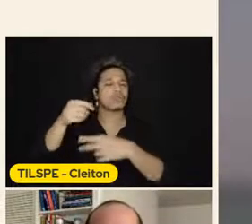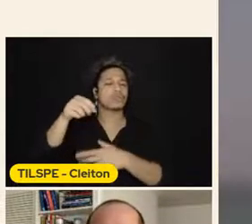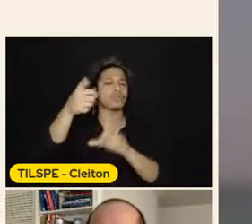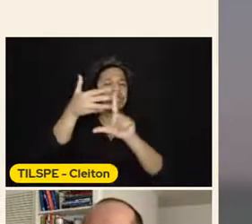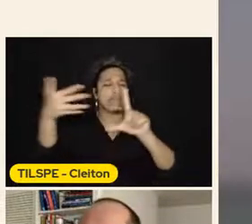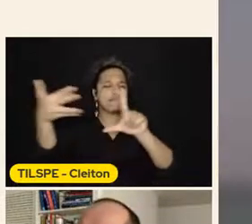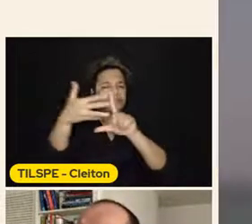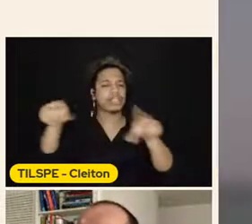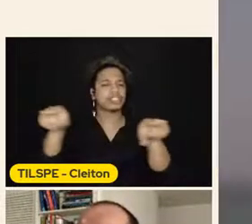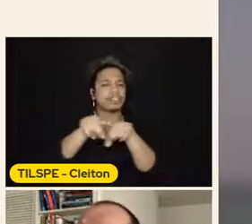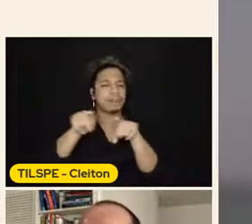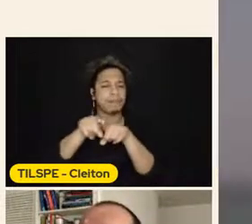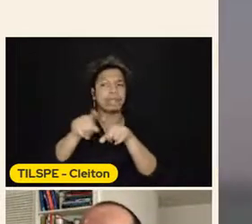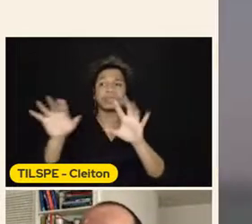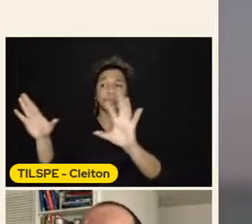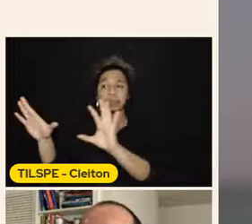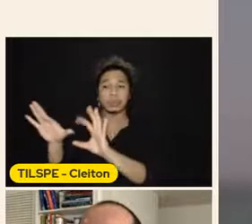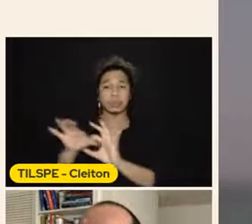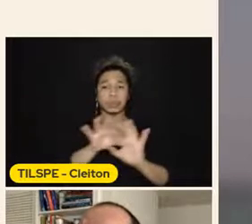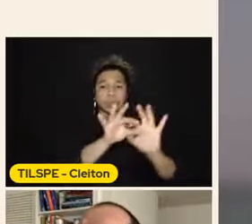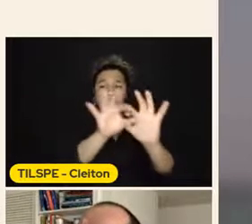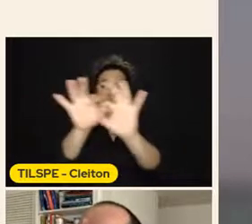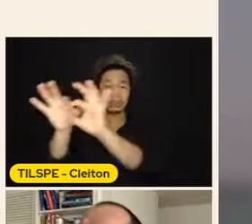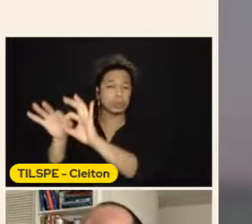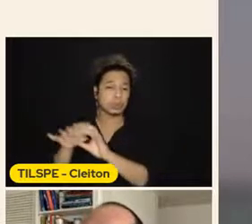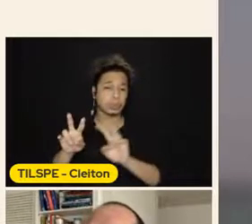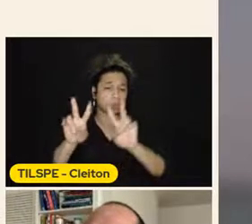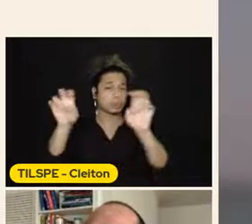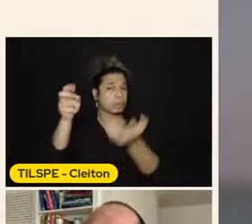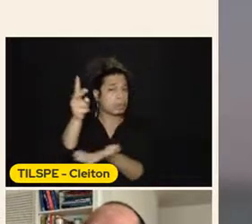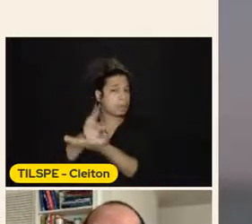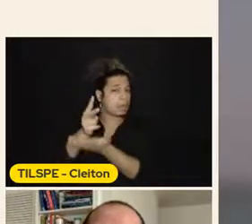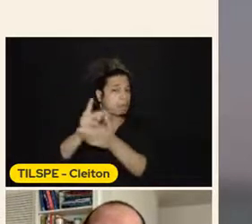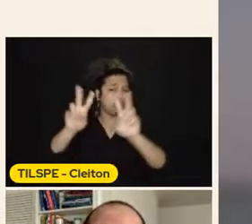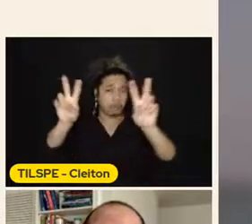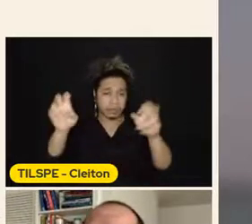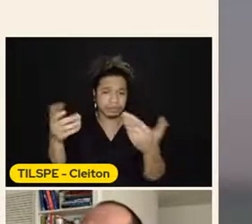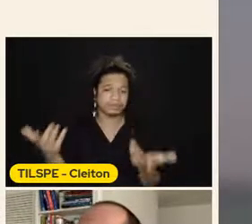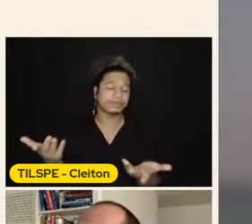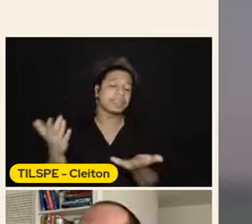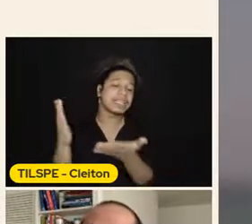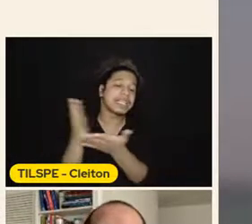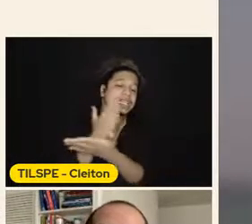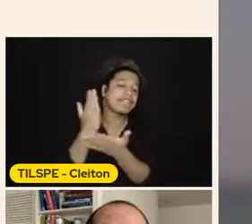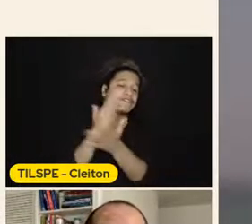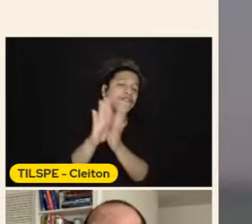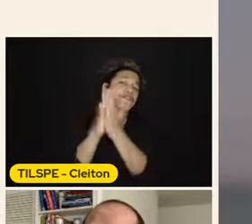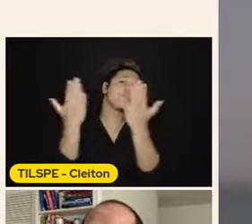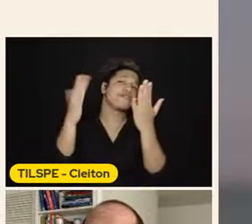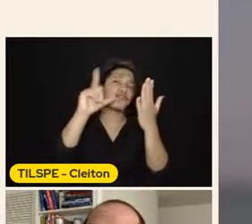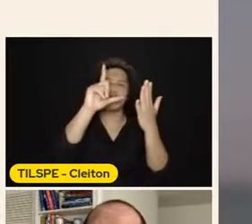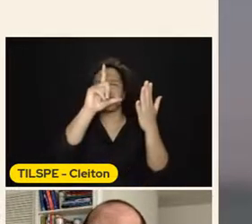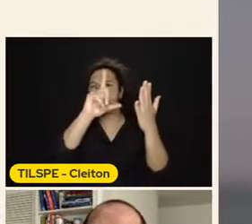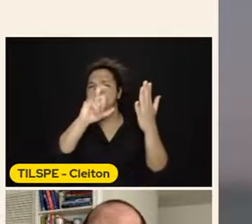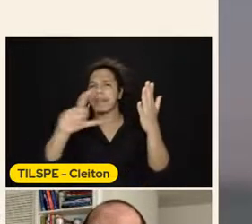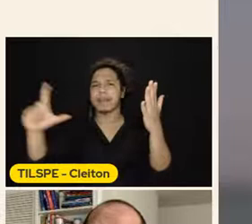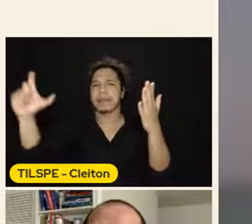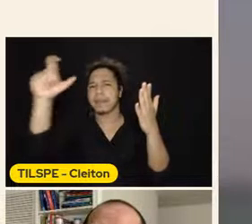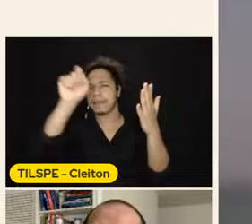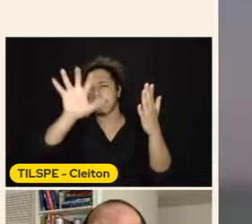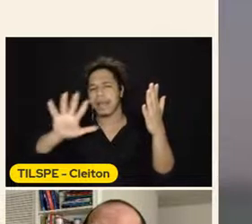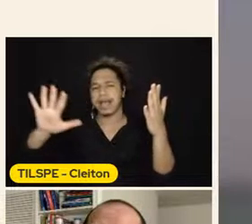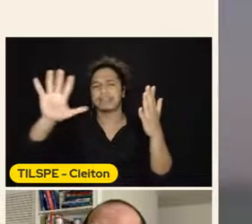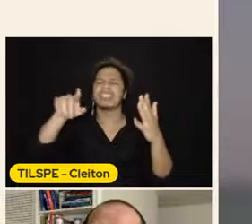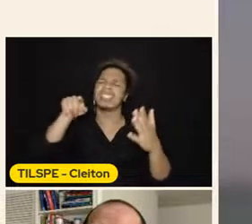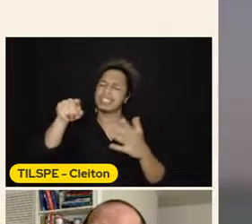all together. And we are thinking about picture books as a tool, as a resource for